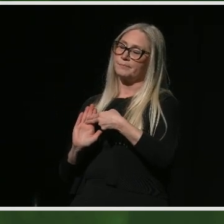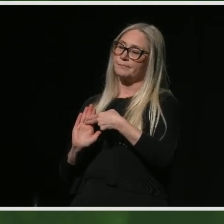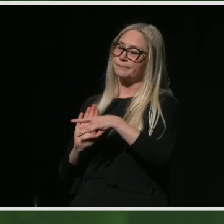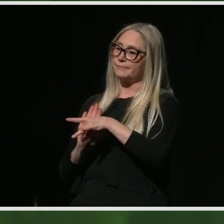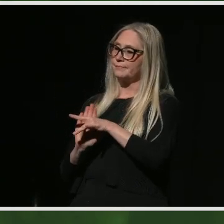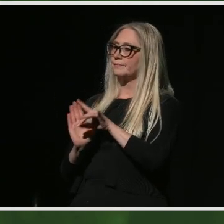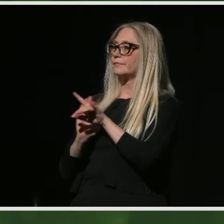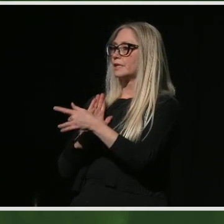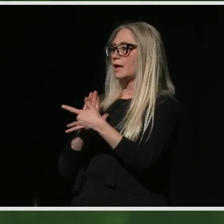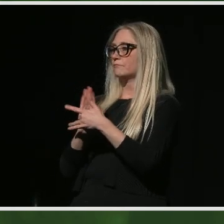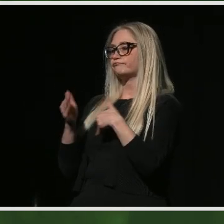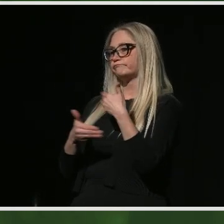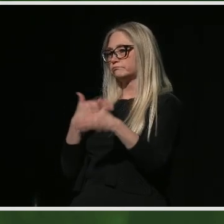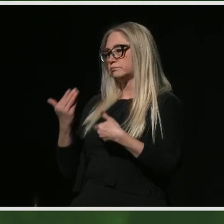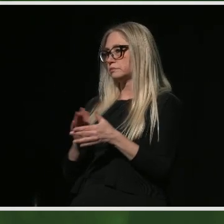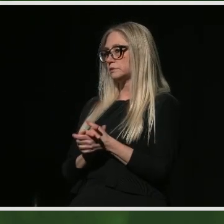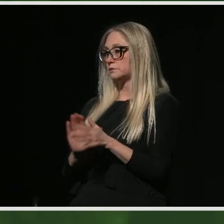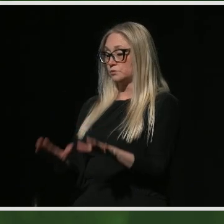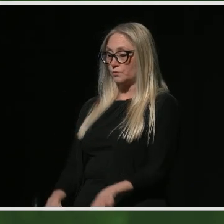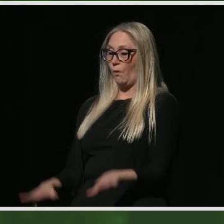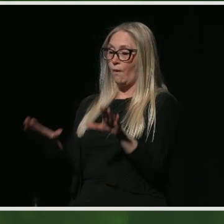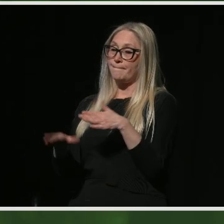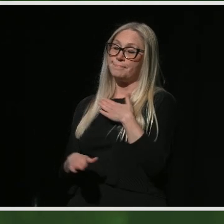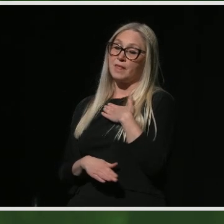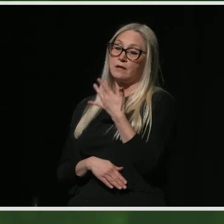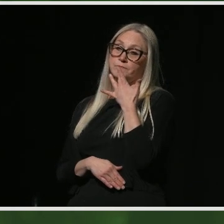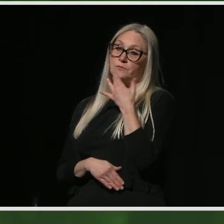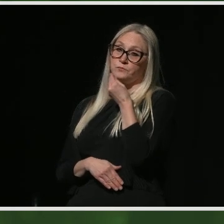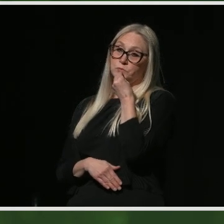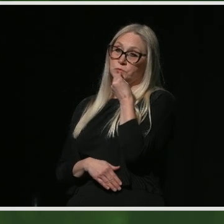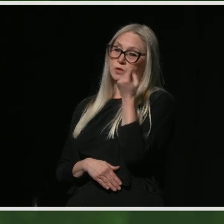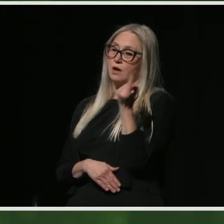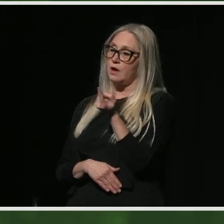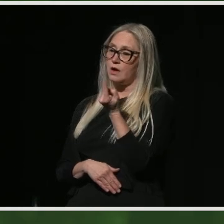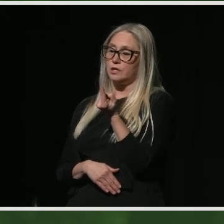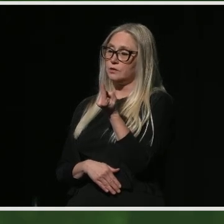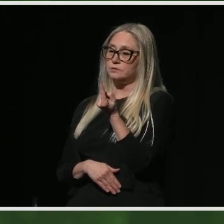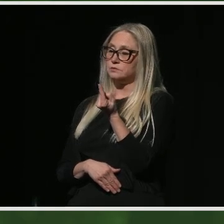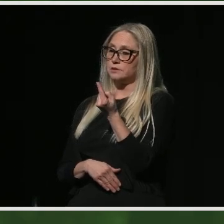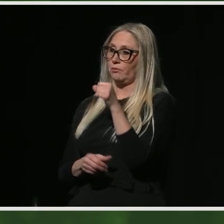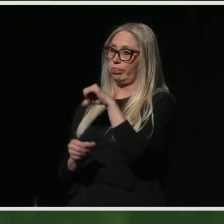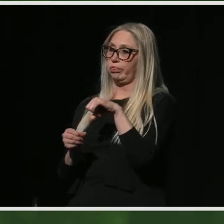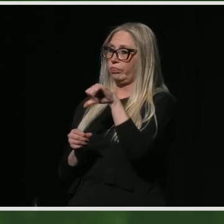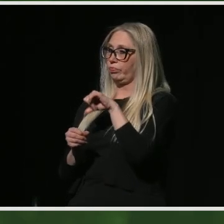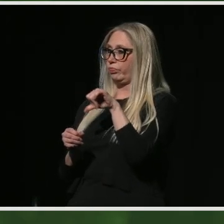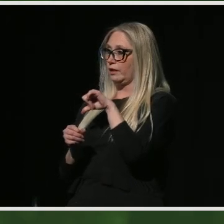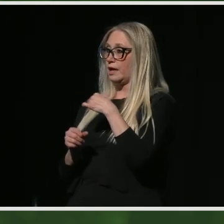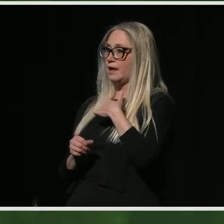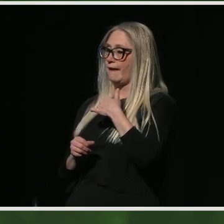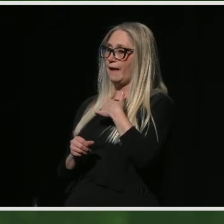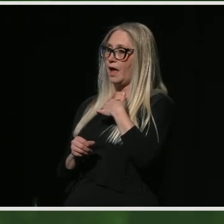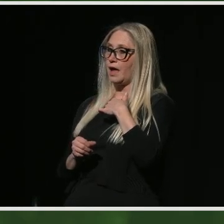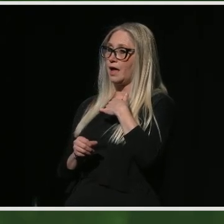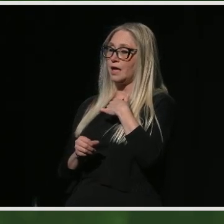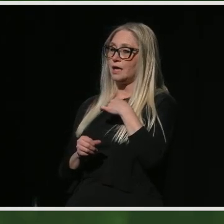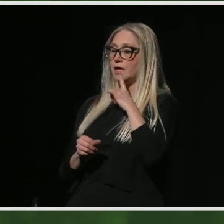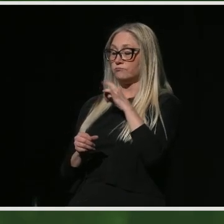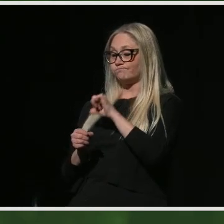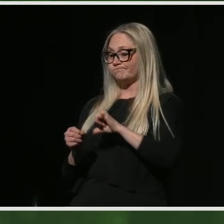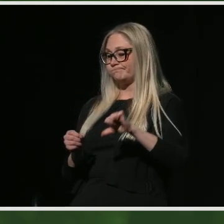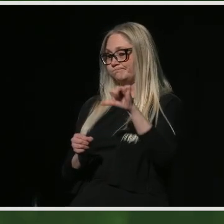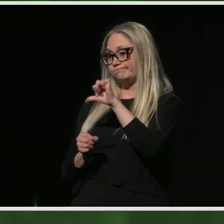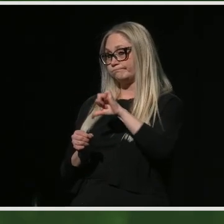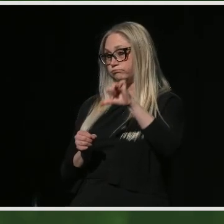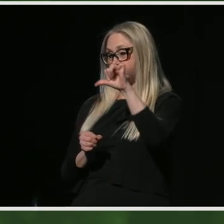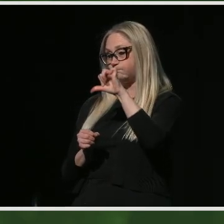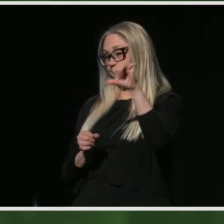way. Growing up, my favorite food was always whipped cream. I was the child that piled it high on top of my